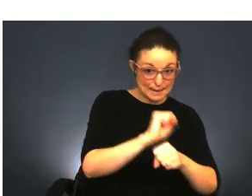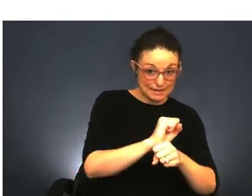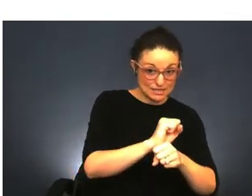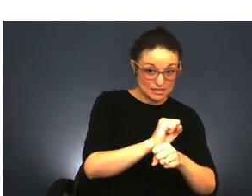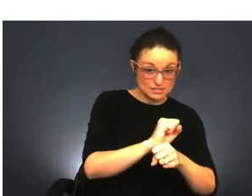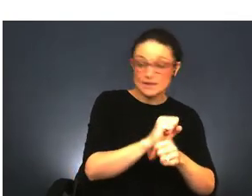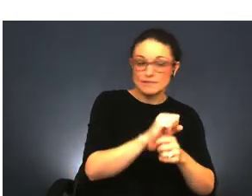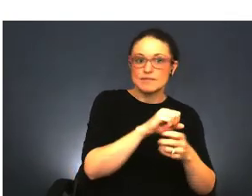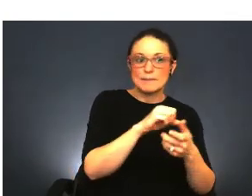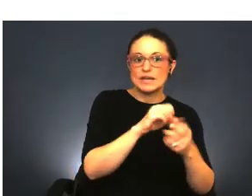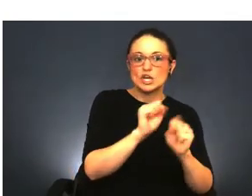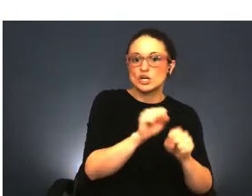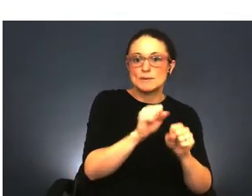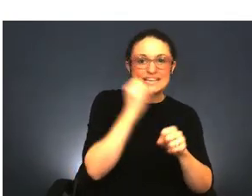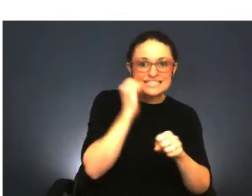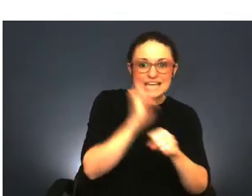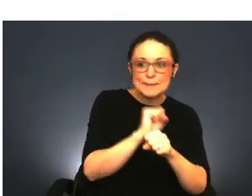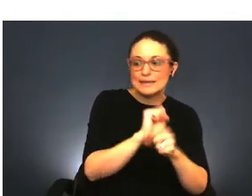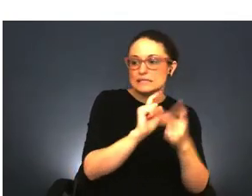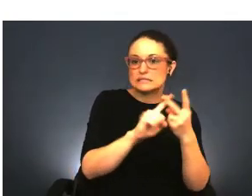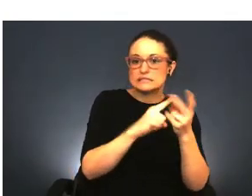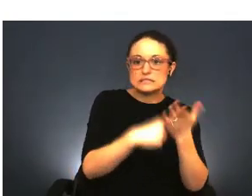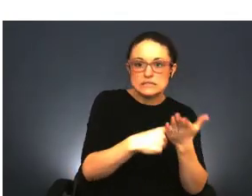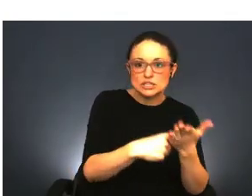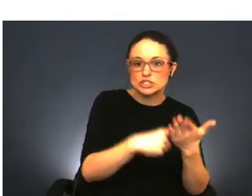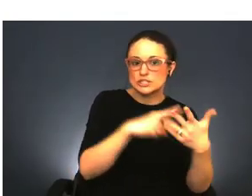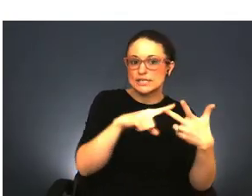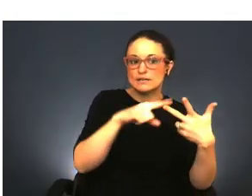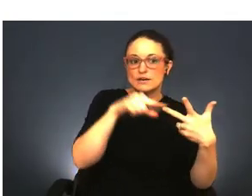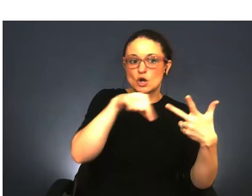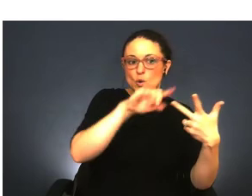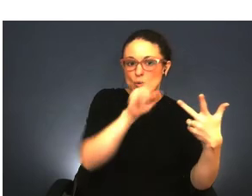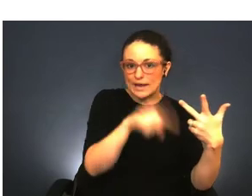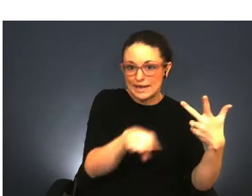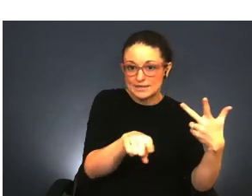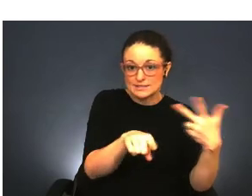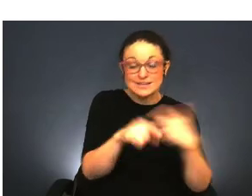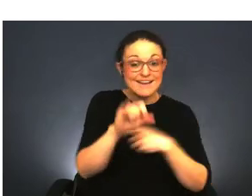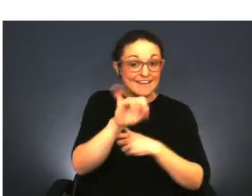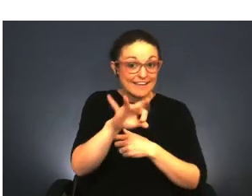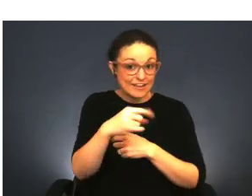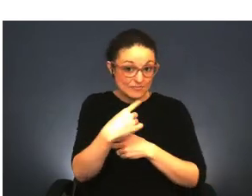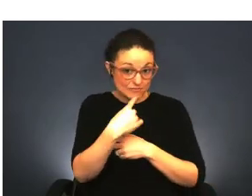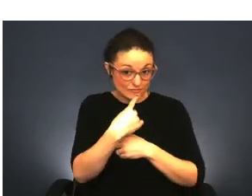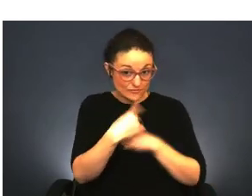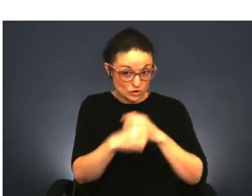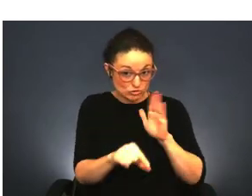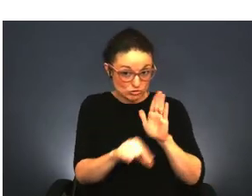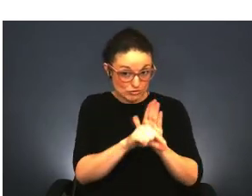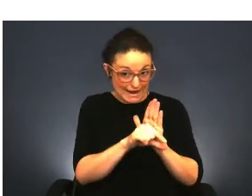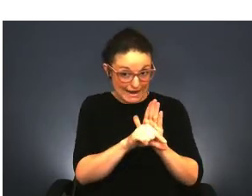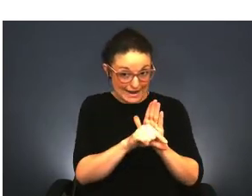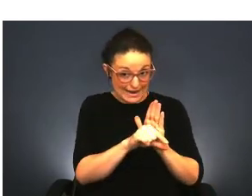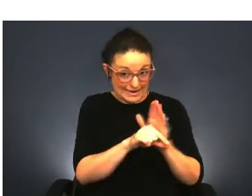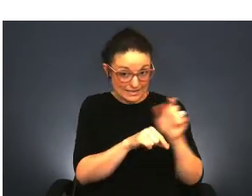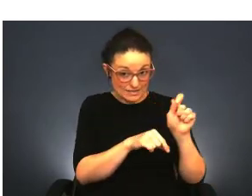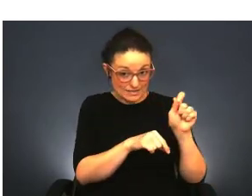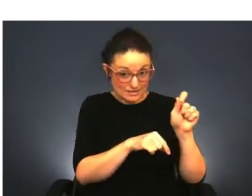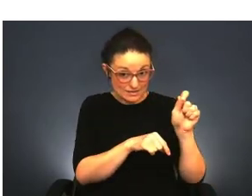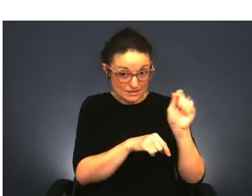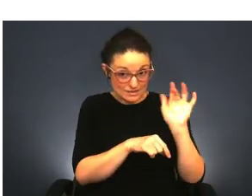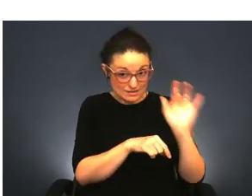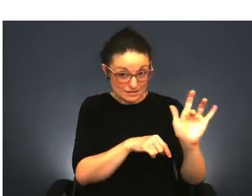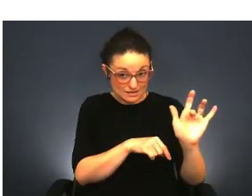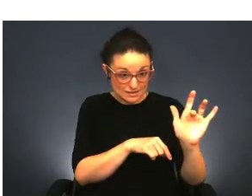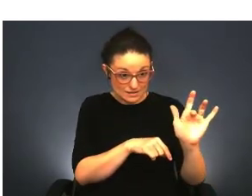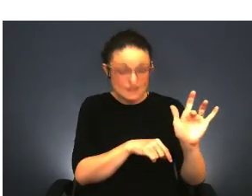assignments, discussions, and quizzes. If you say that they're graded, you create them, they're going to turn up in